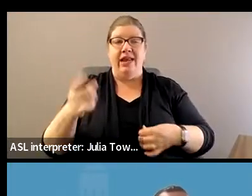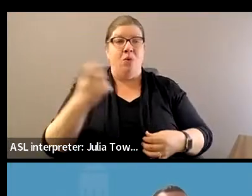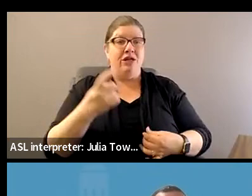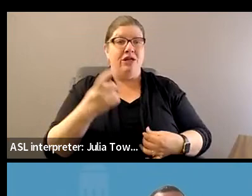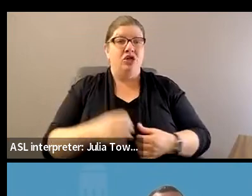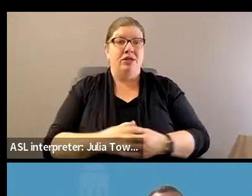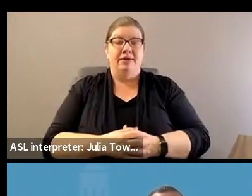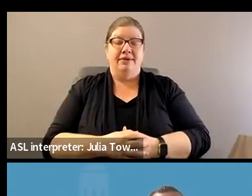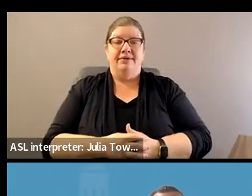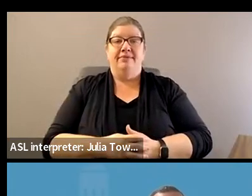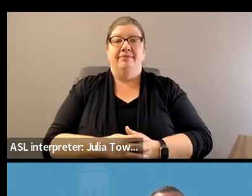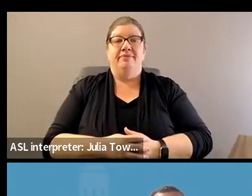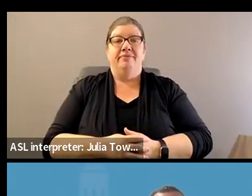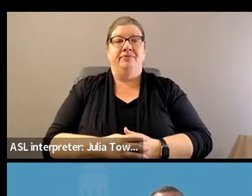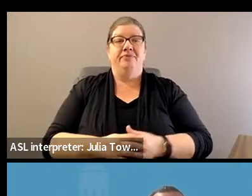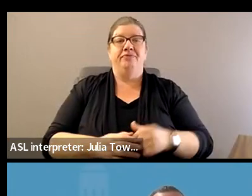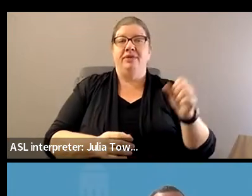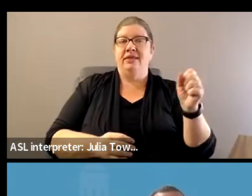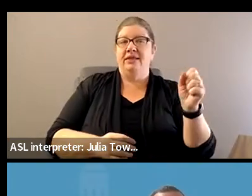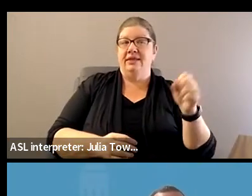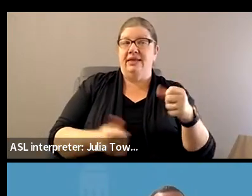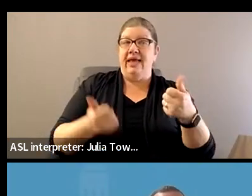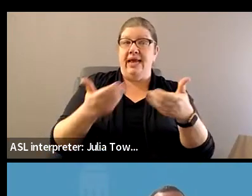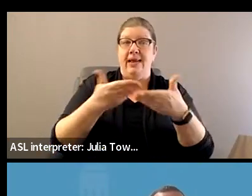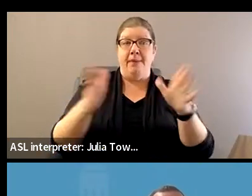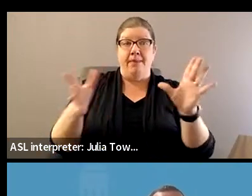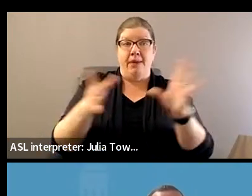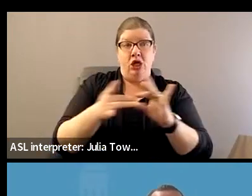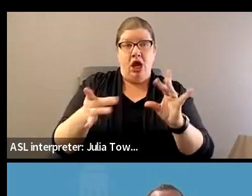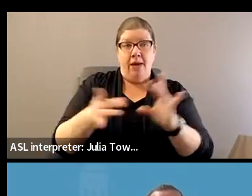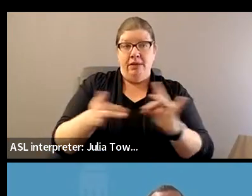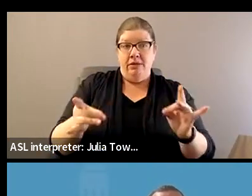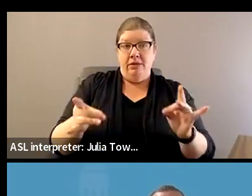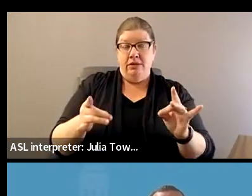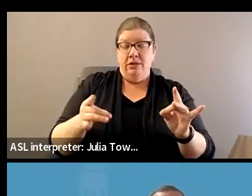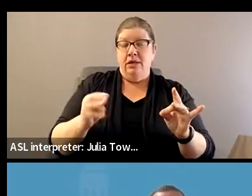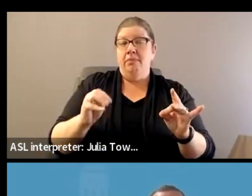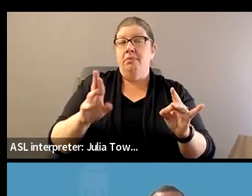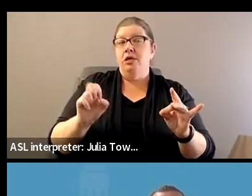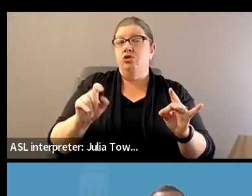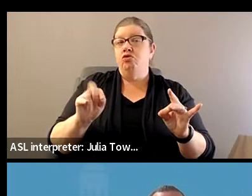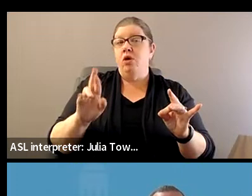questions? Yes, is there any public comment on this, Ms. Trujillo?